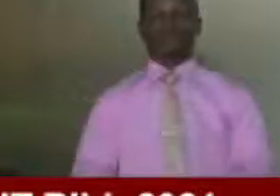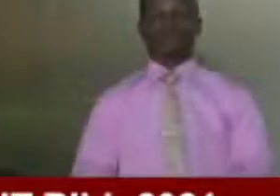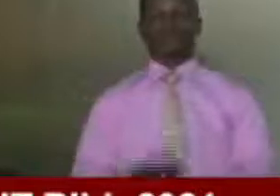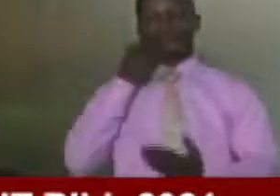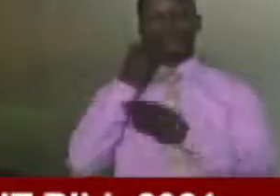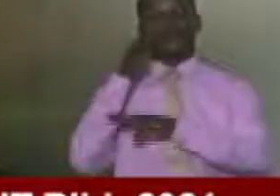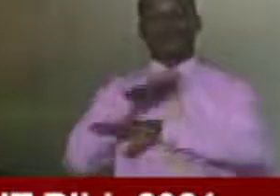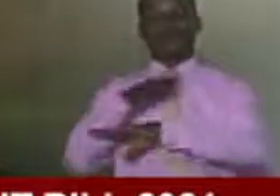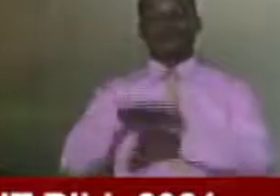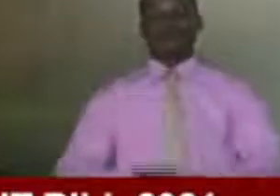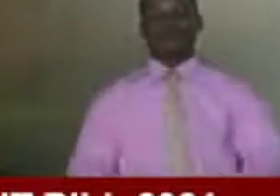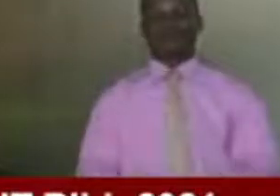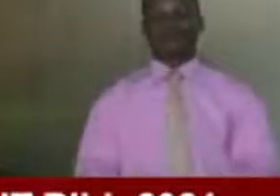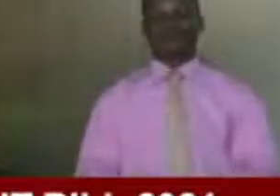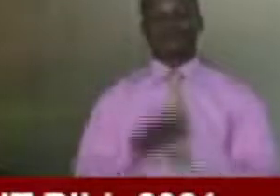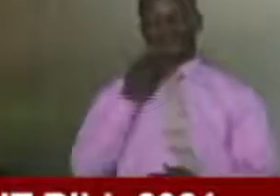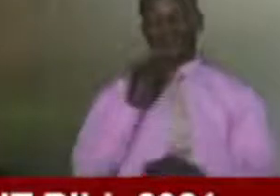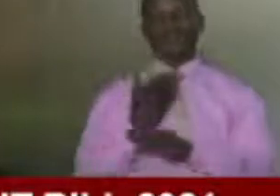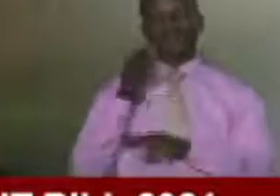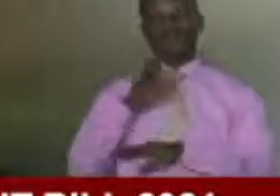evening. Good evening.